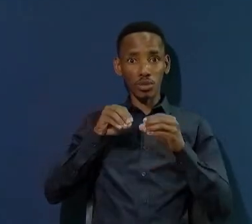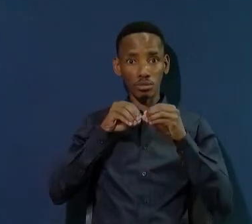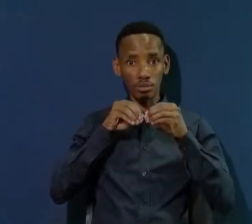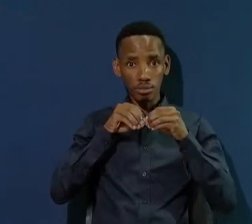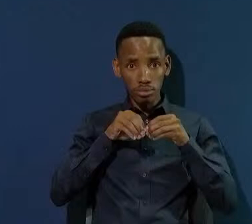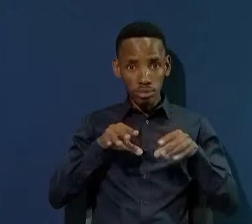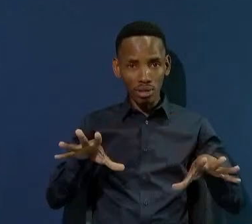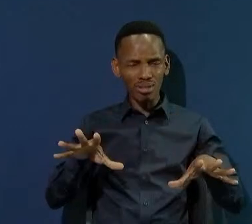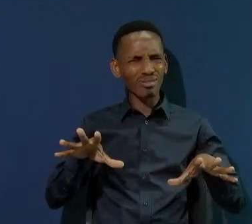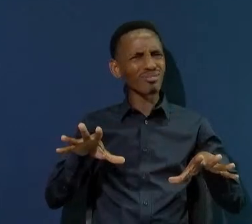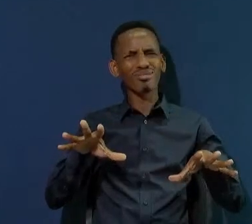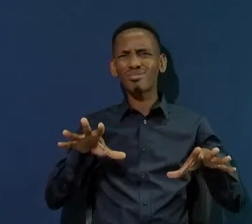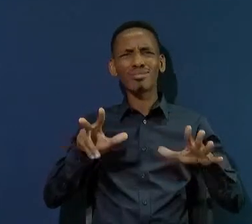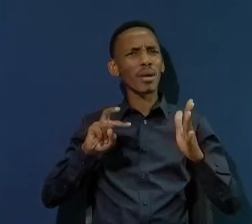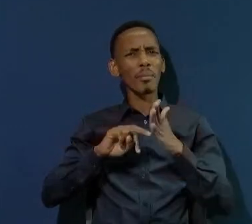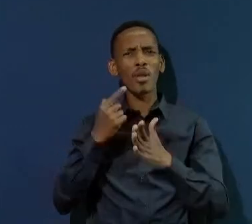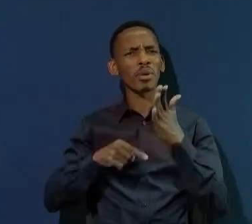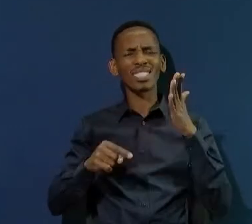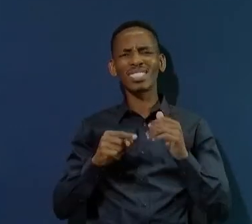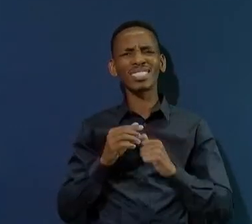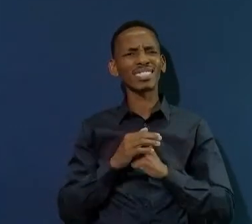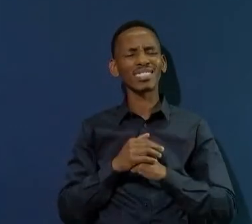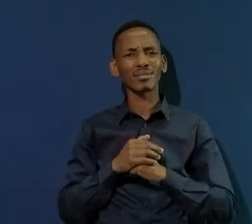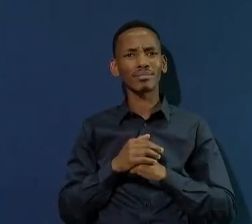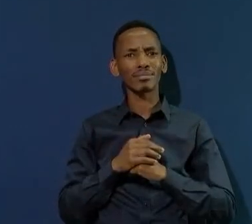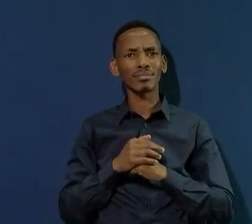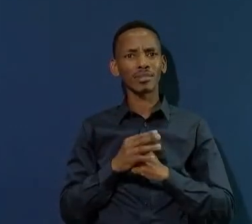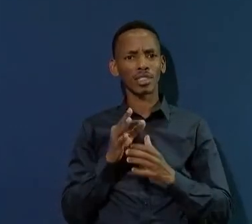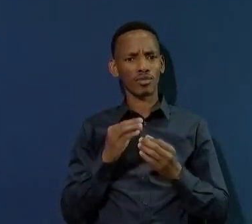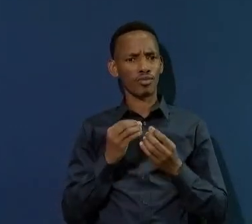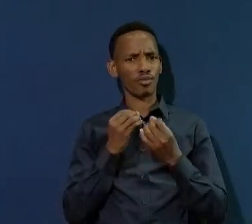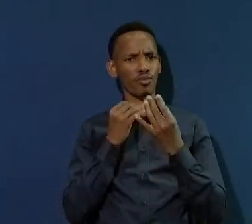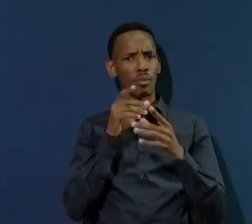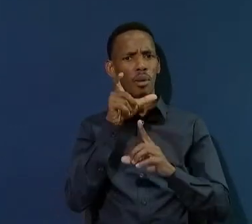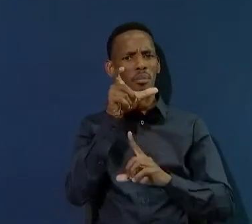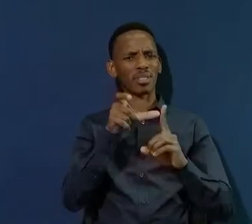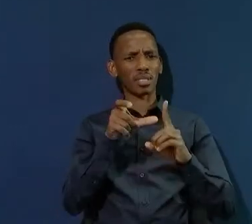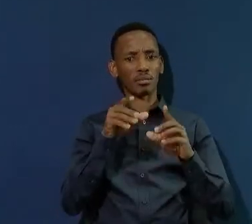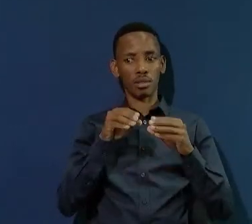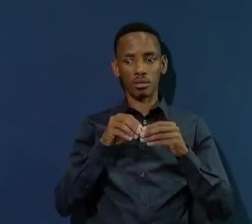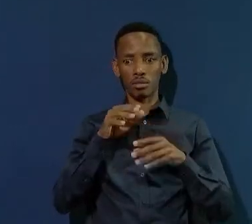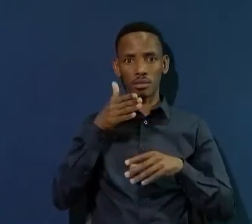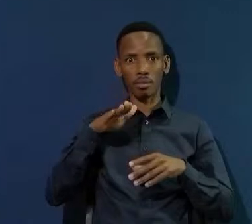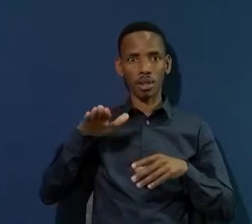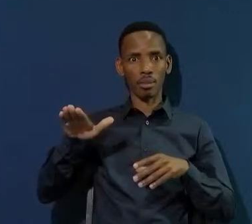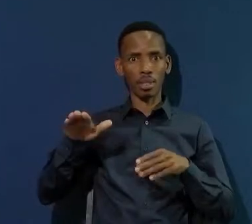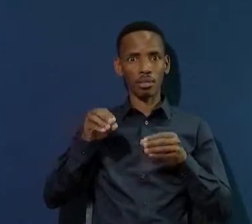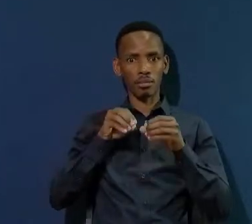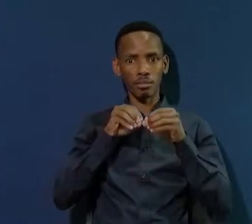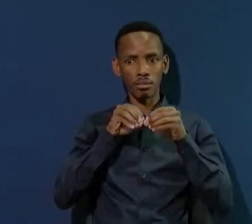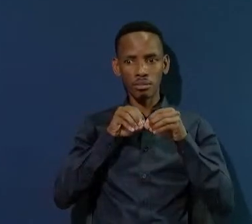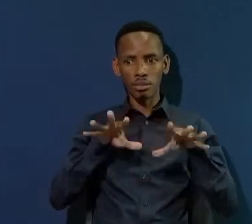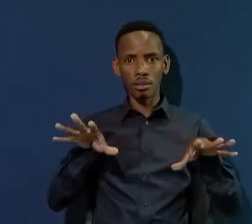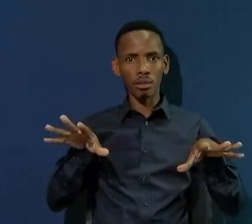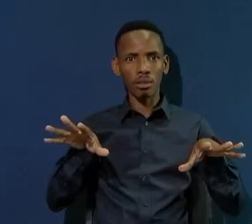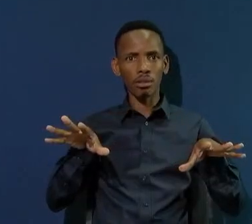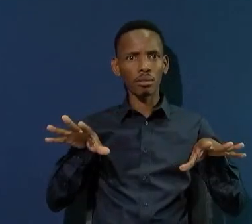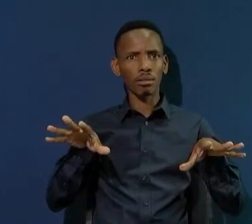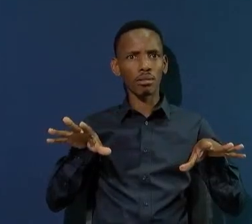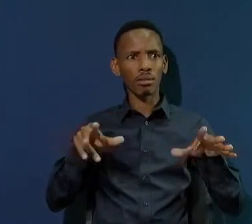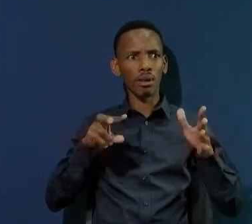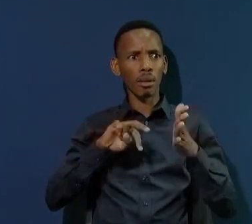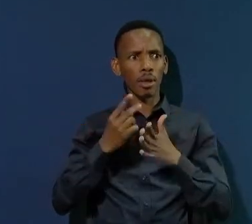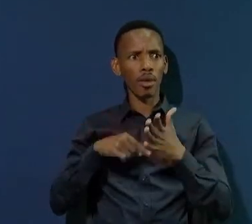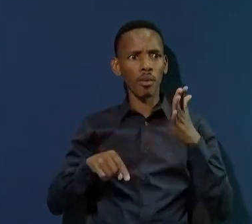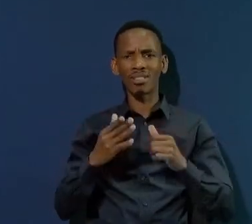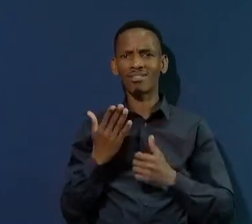truly mean? What does it mean to somebody we leng gore ke motlhophi gore a tlhaloganye gore ga go te palamente